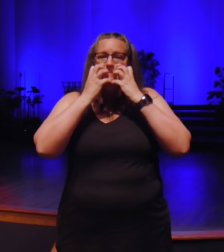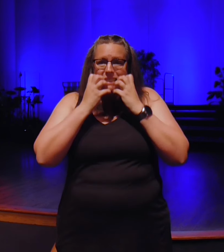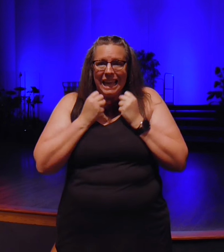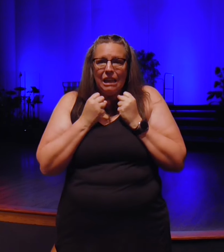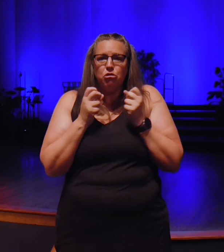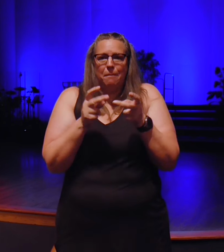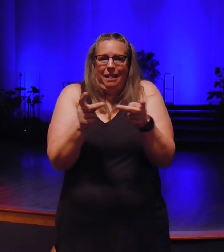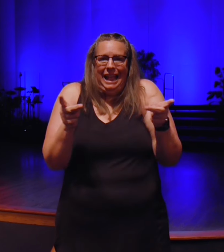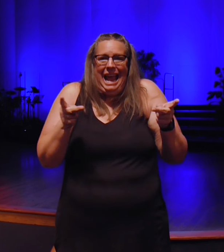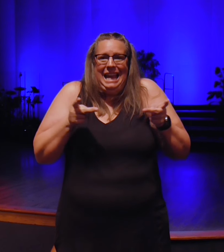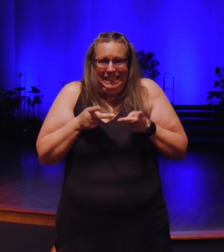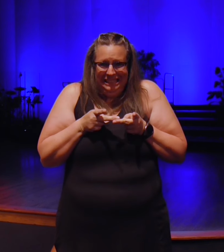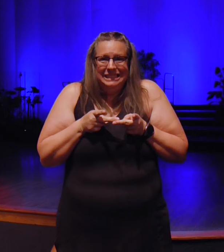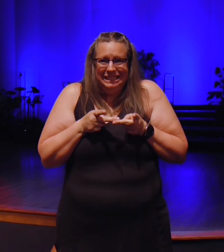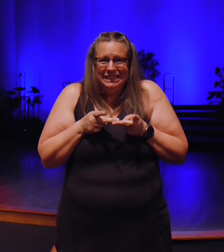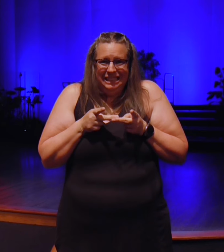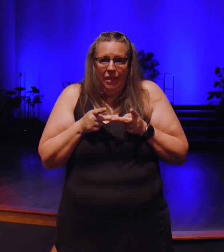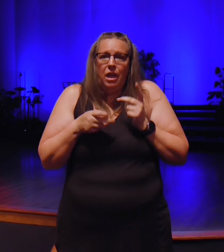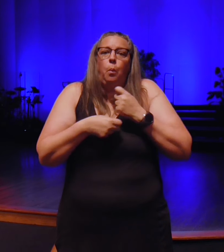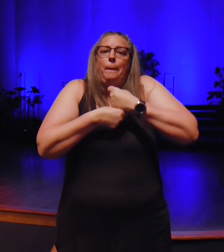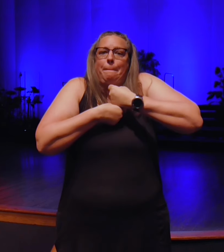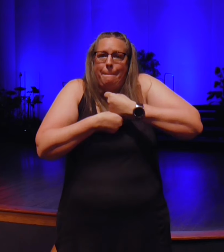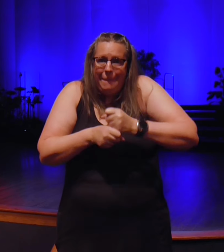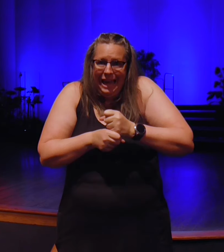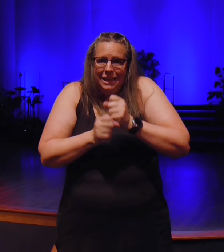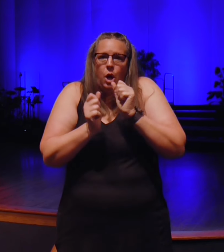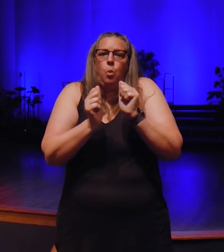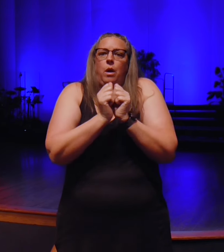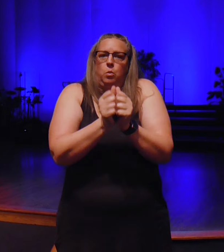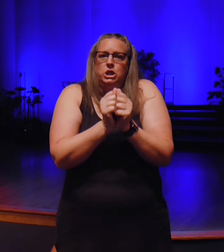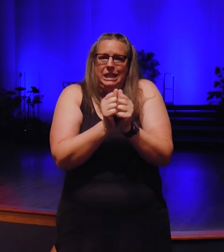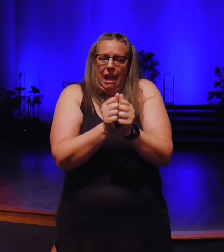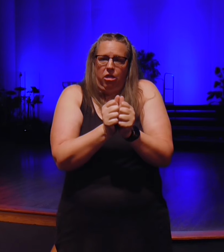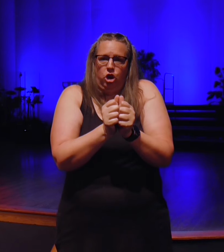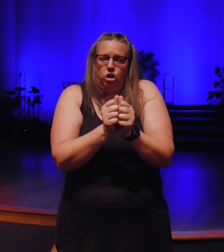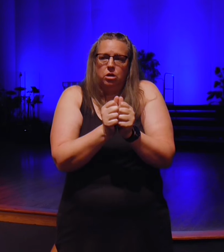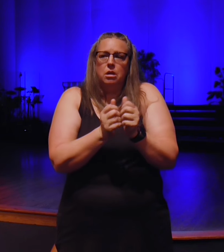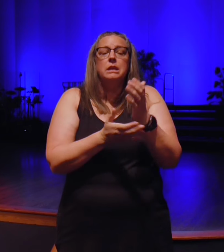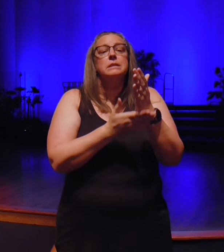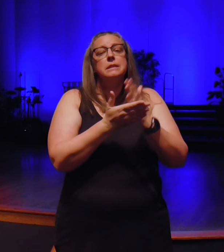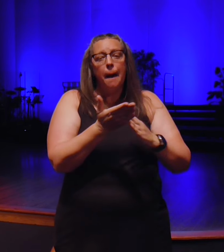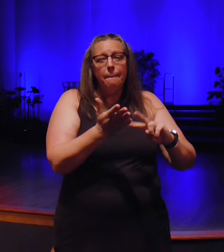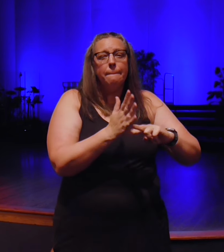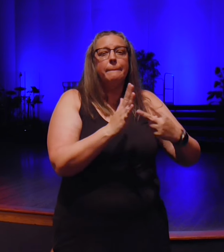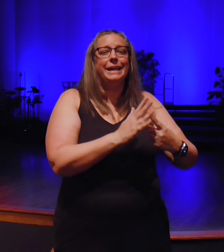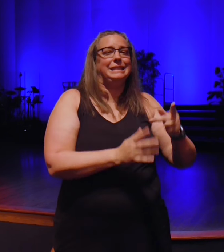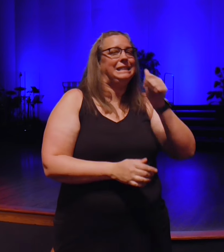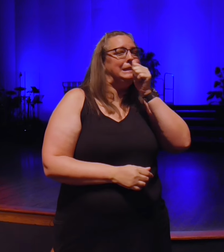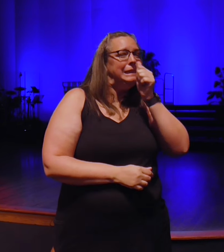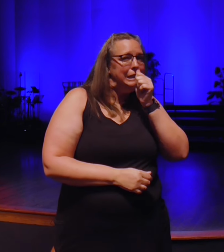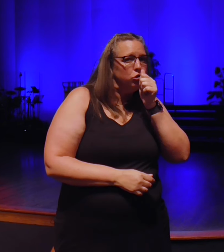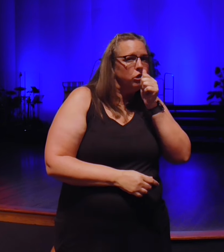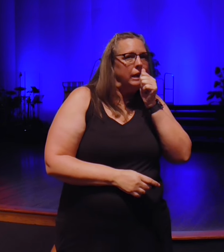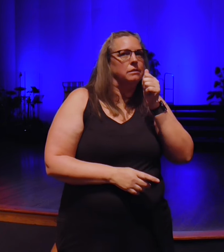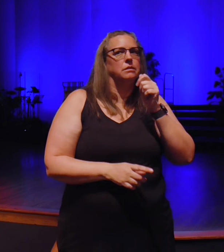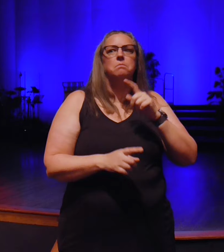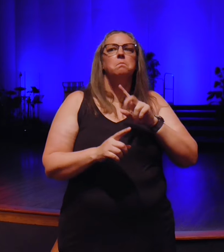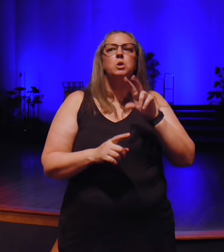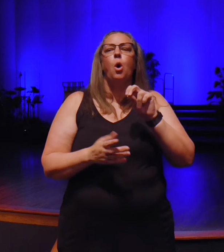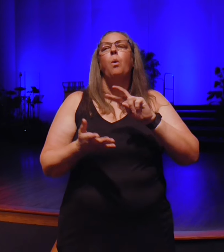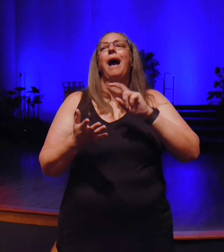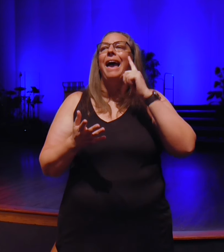another. Some people say that confidentiality means keeping something secret. I don't believe that. For me, it's about keeping it